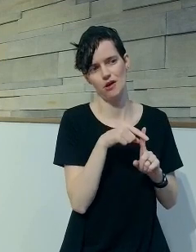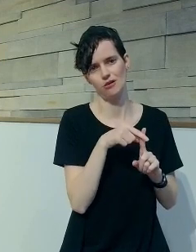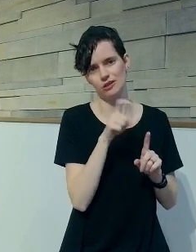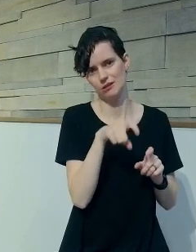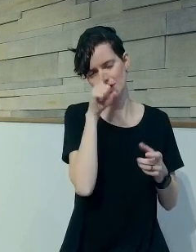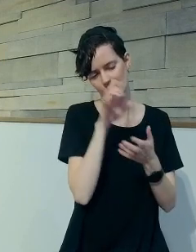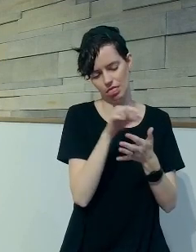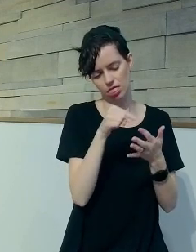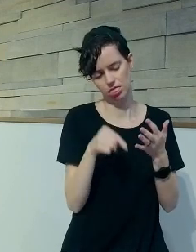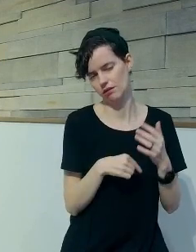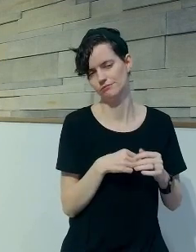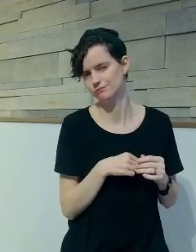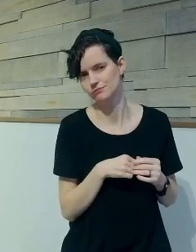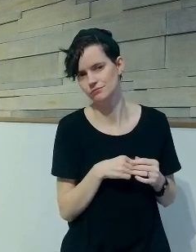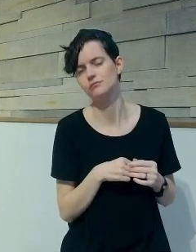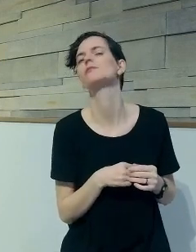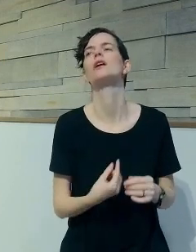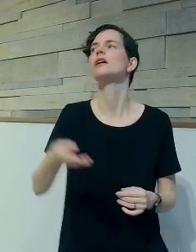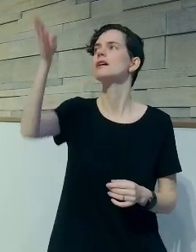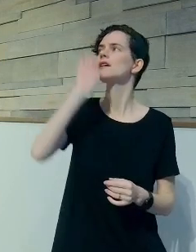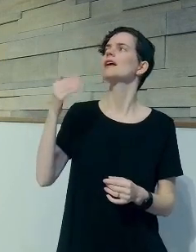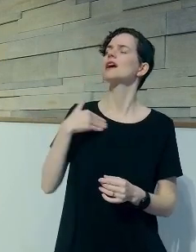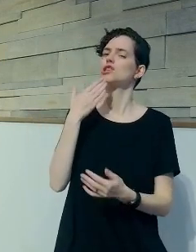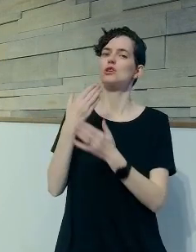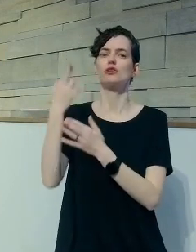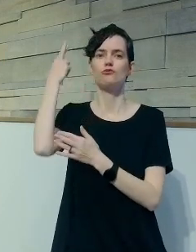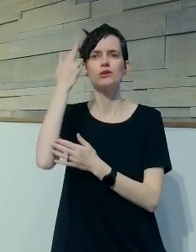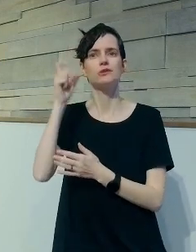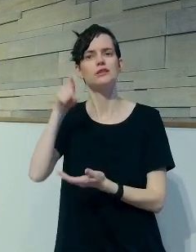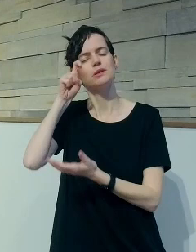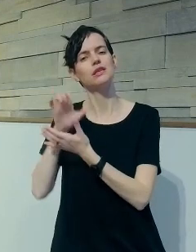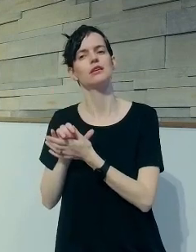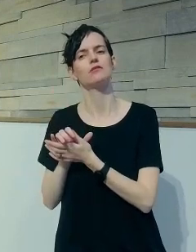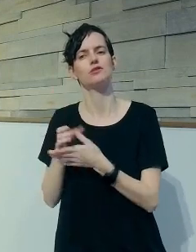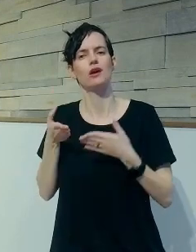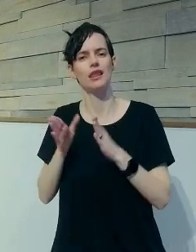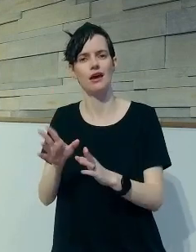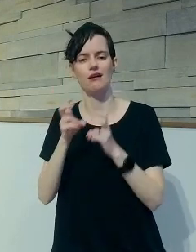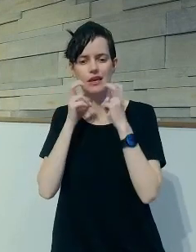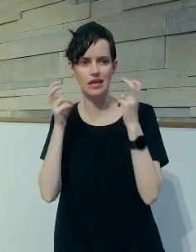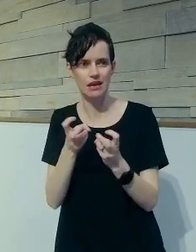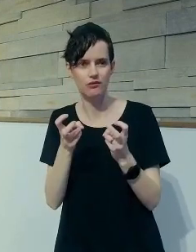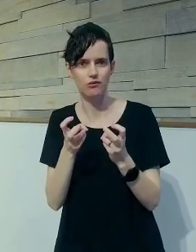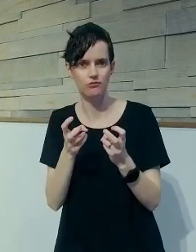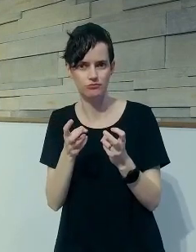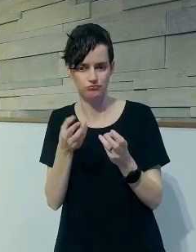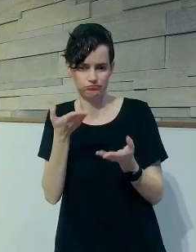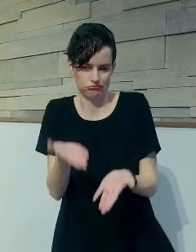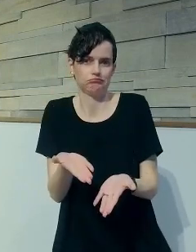to believe. God has good reason, we have to believe, to allow evil to exist.